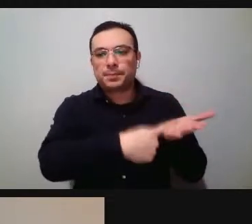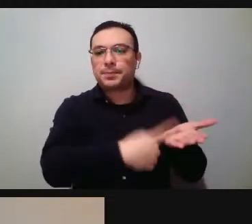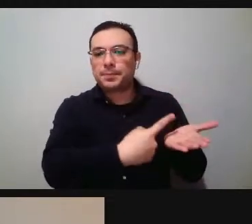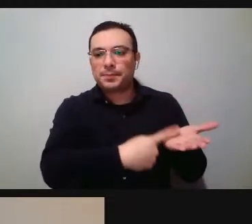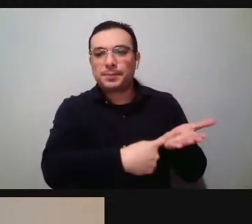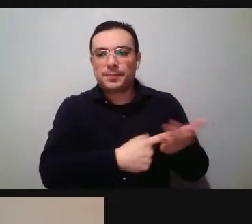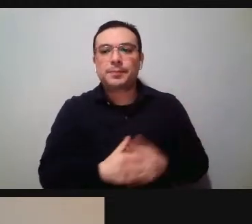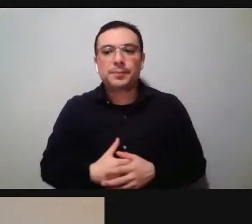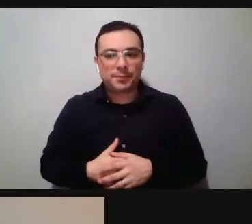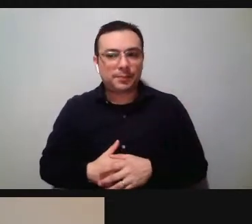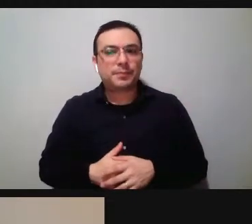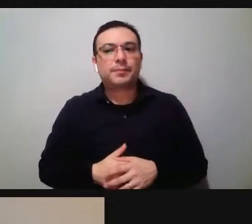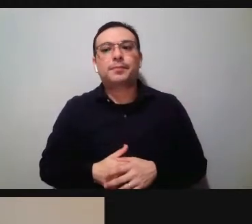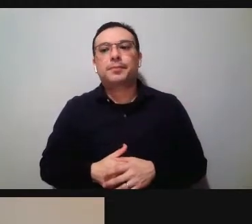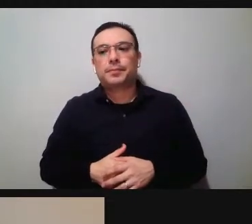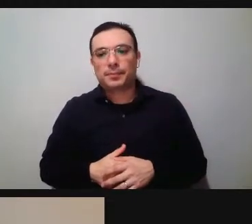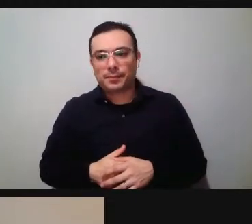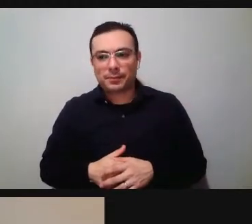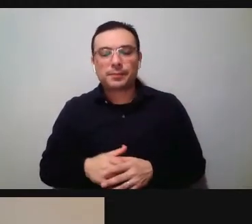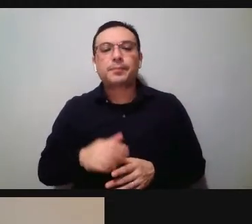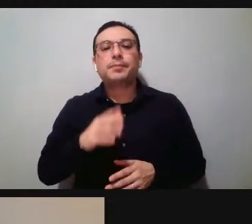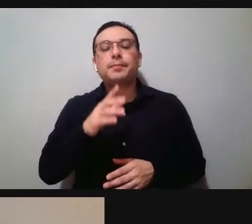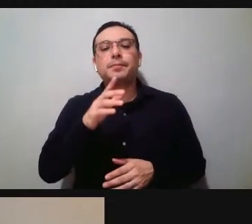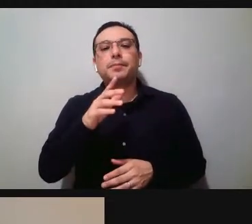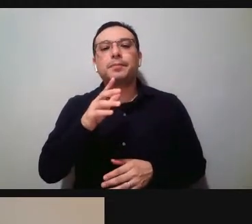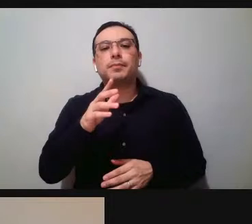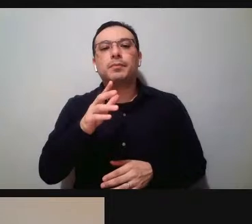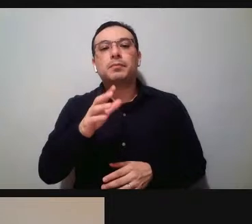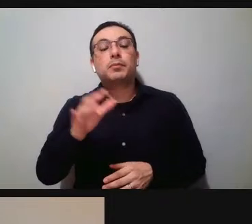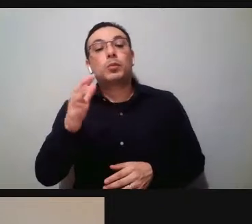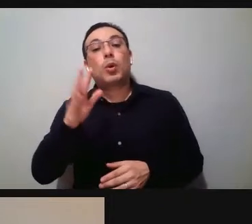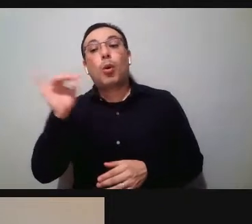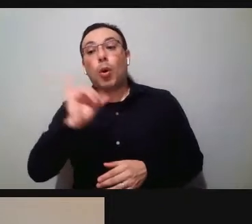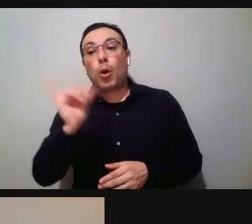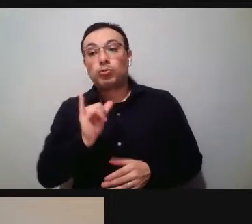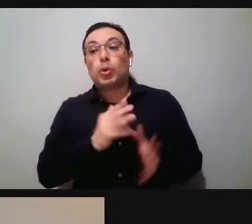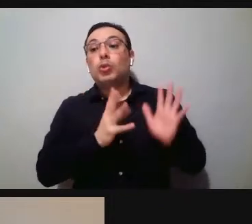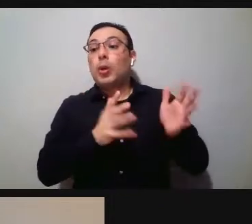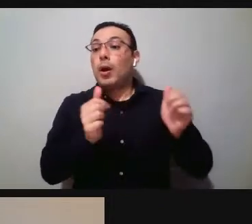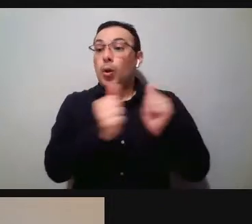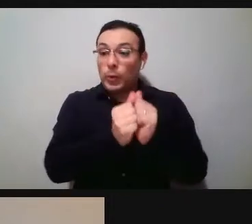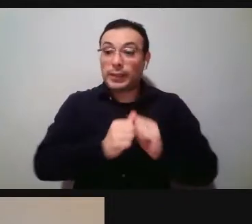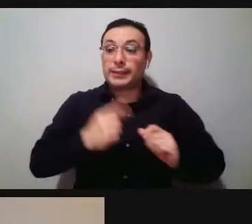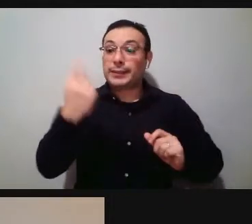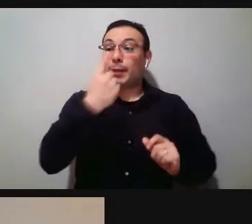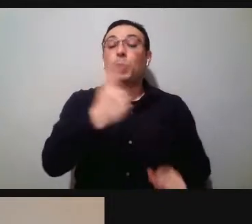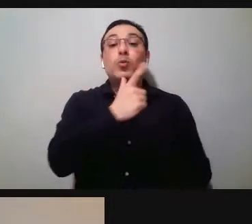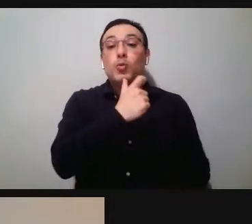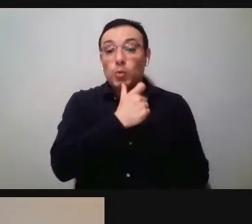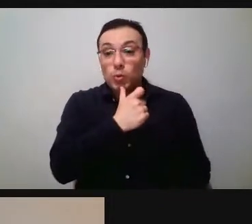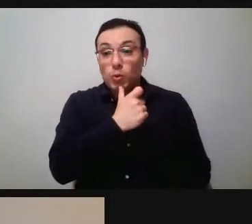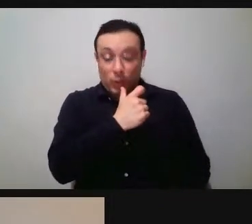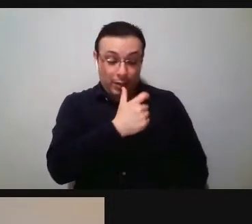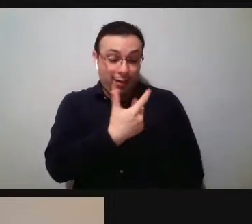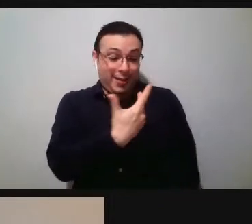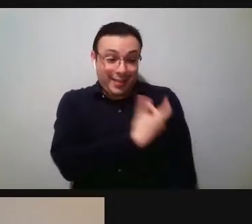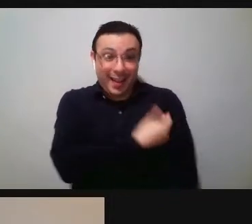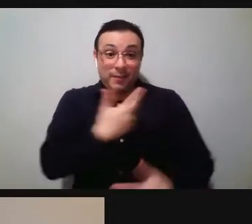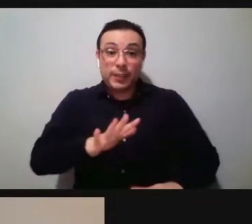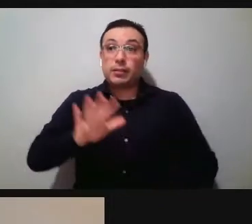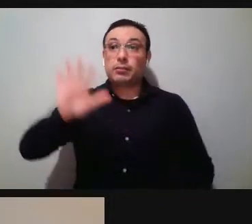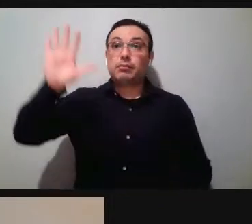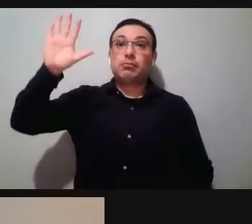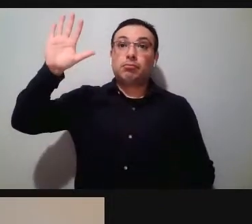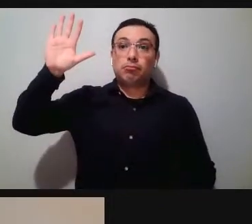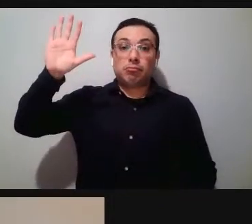comfortable once they know someone who has gotten vaccinated as well. And so people, if you're comfortable sharing your vaccination